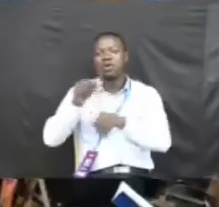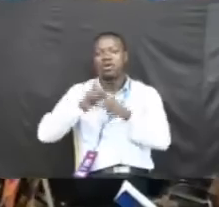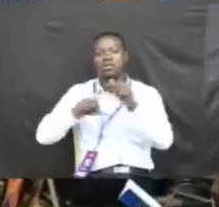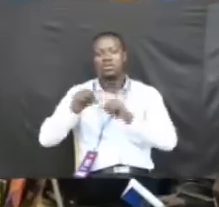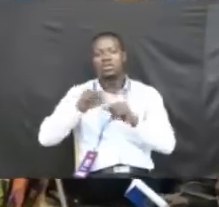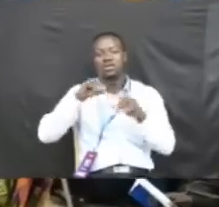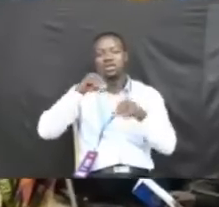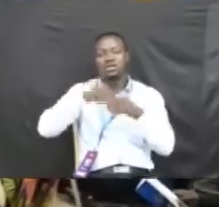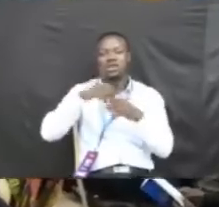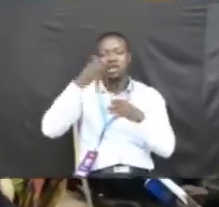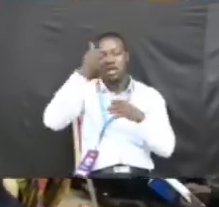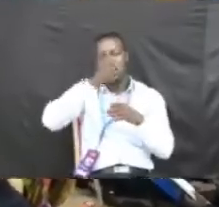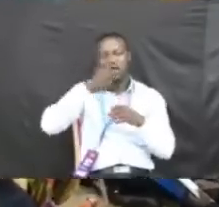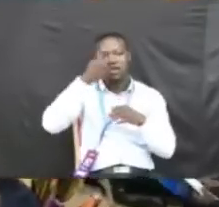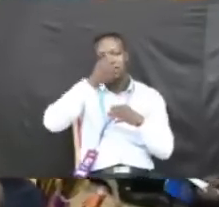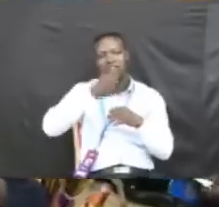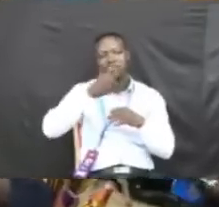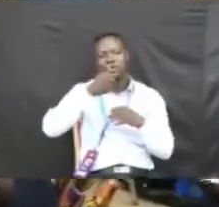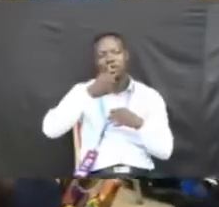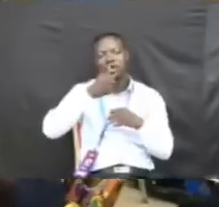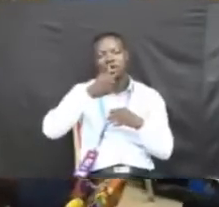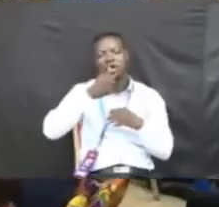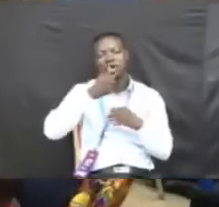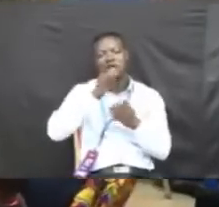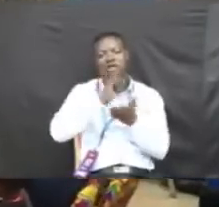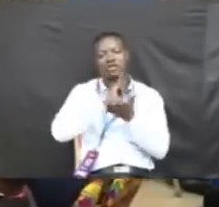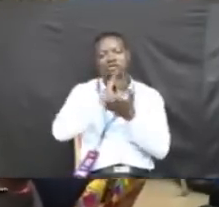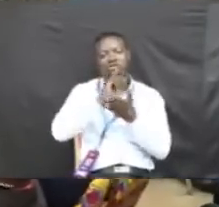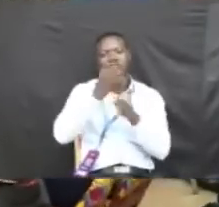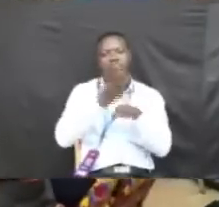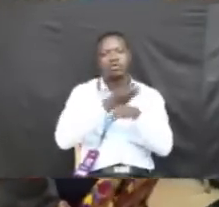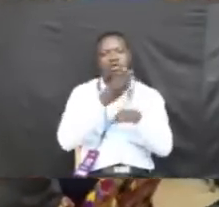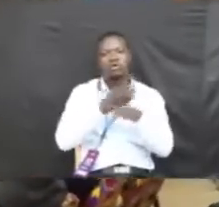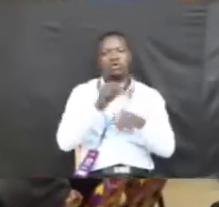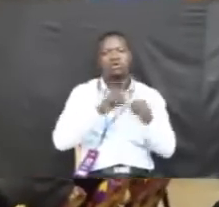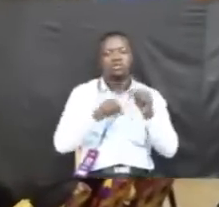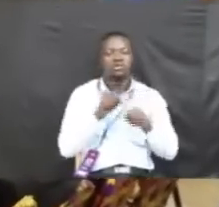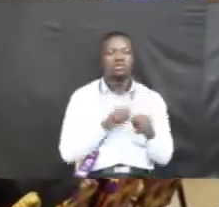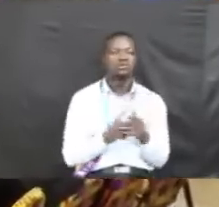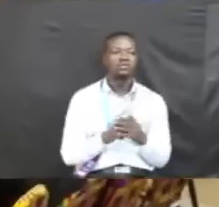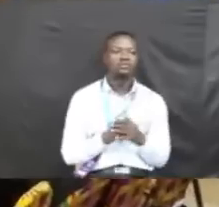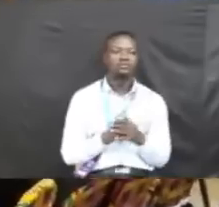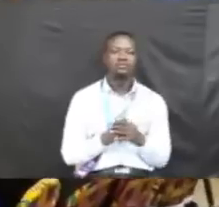African Institute for Mathematical Sciences.